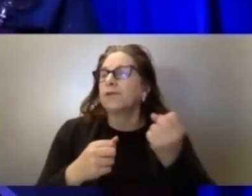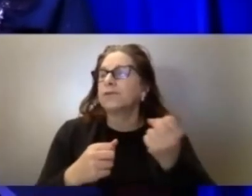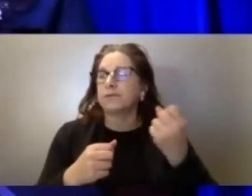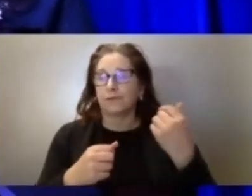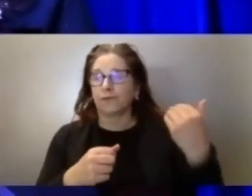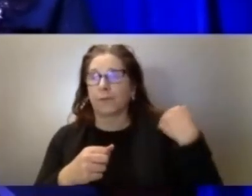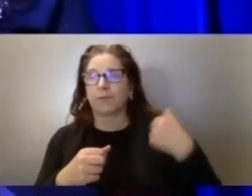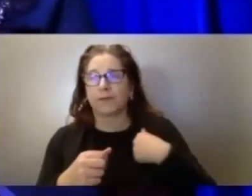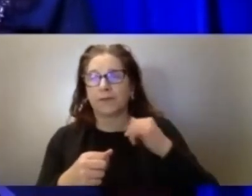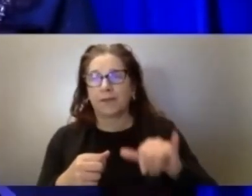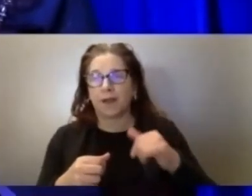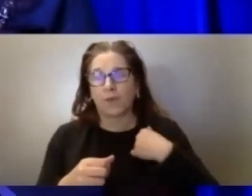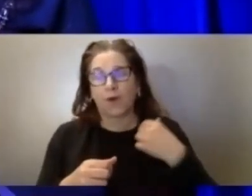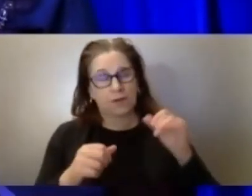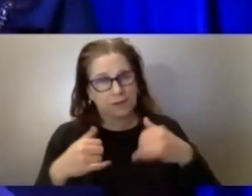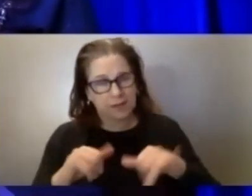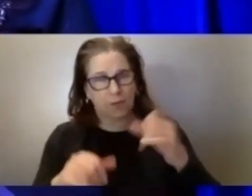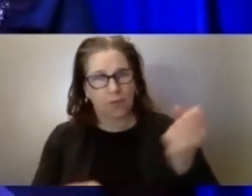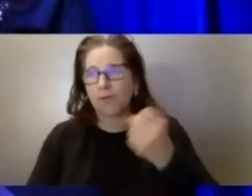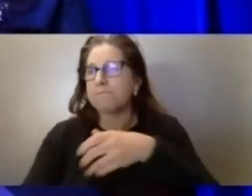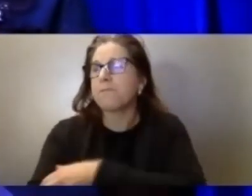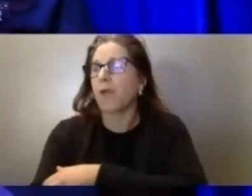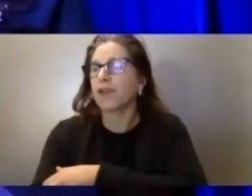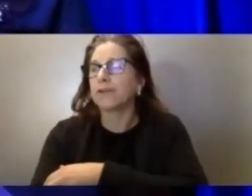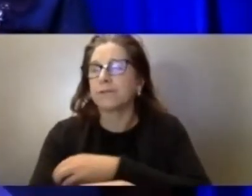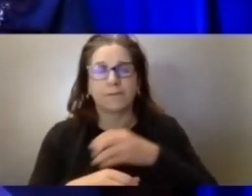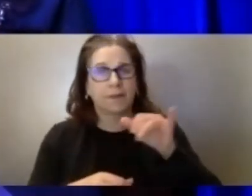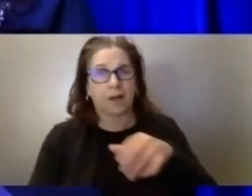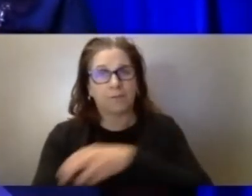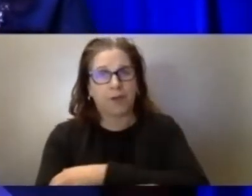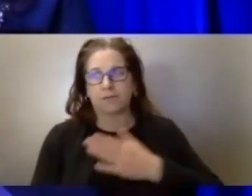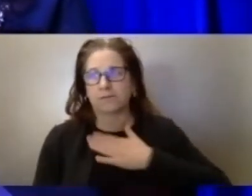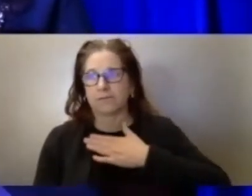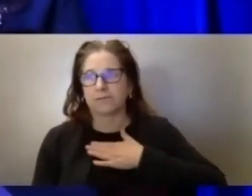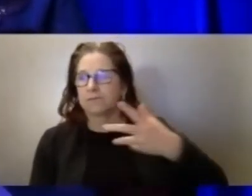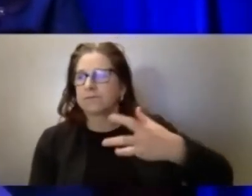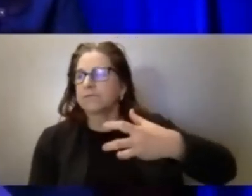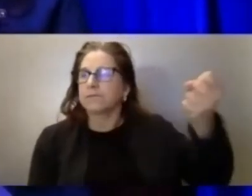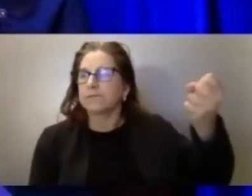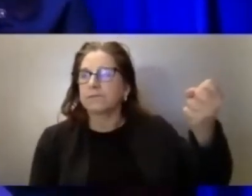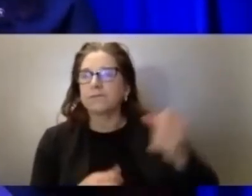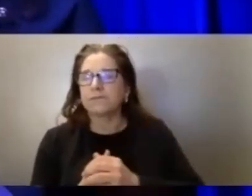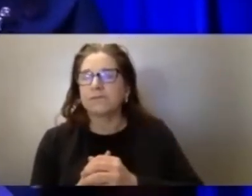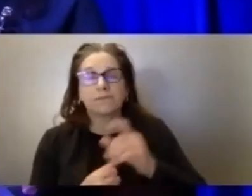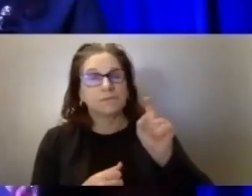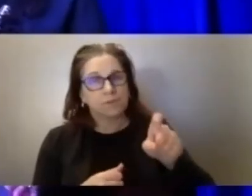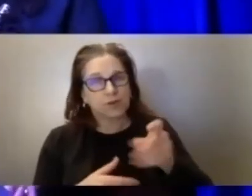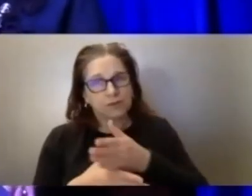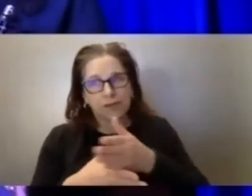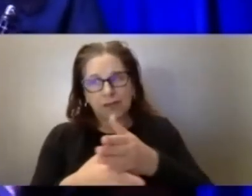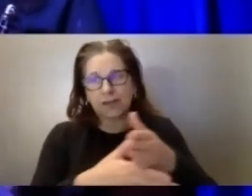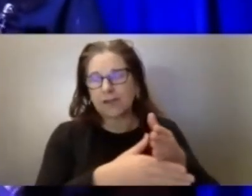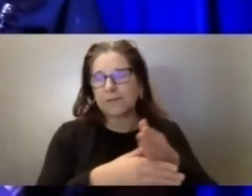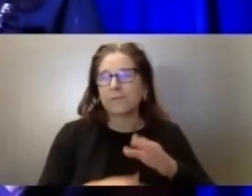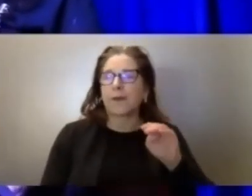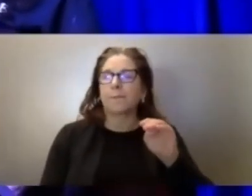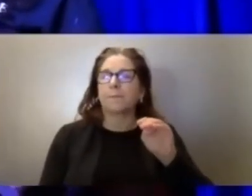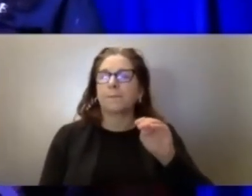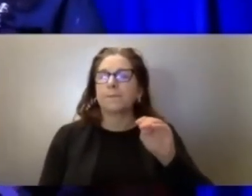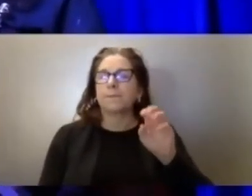wield power, power does not belong to us. It is meant to be shared. The